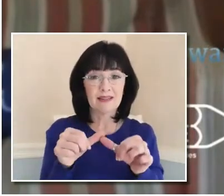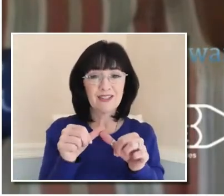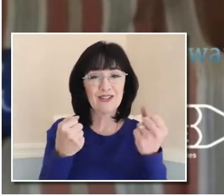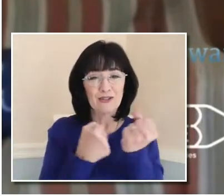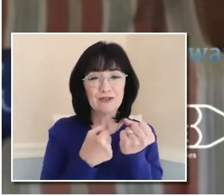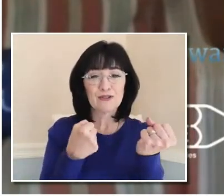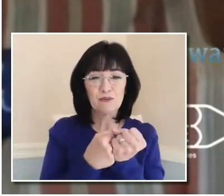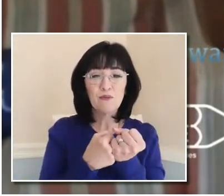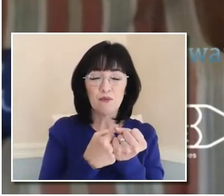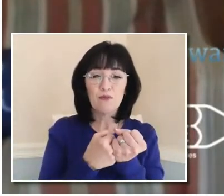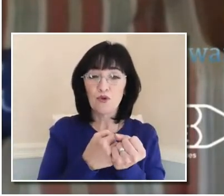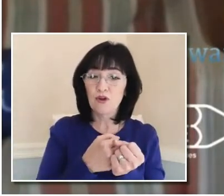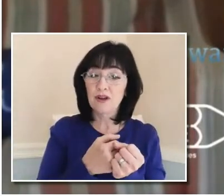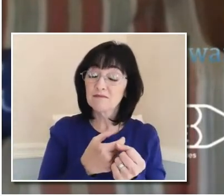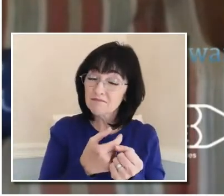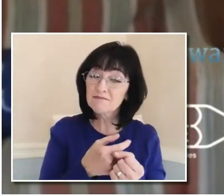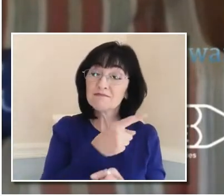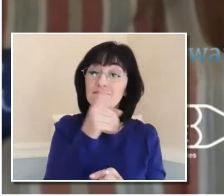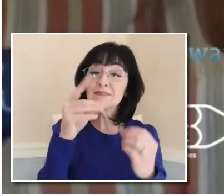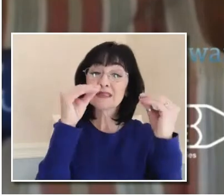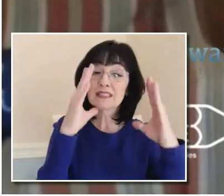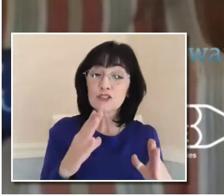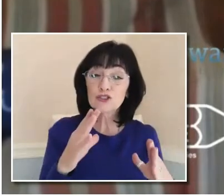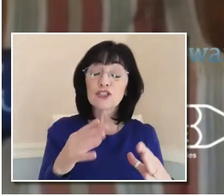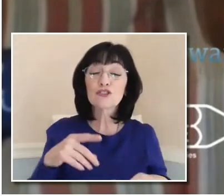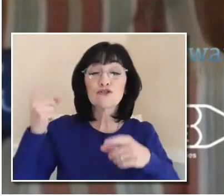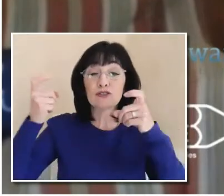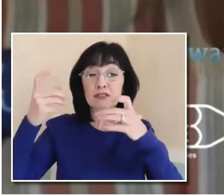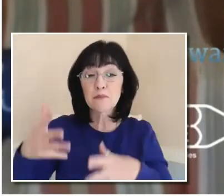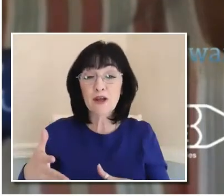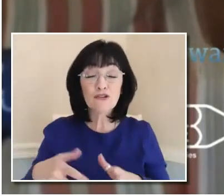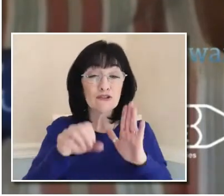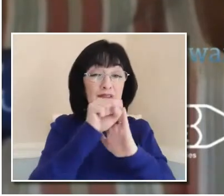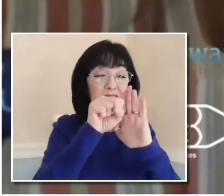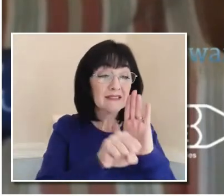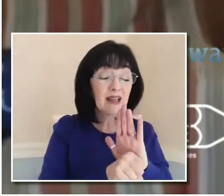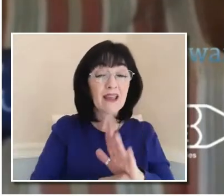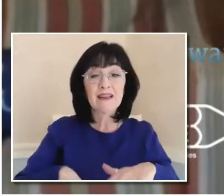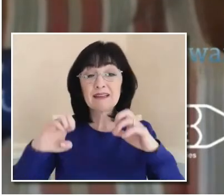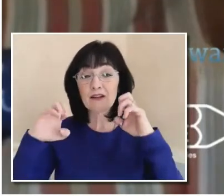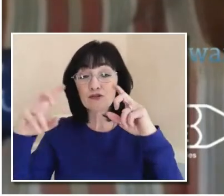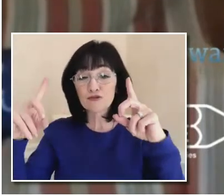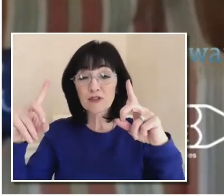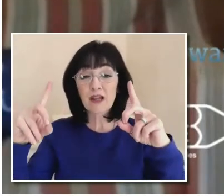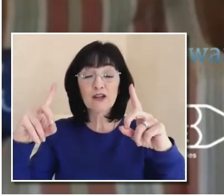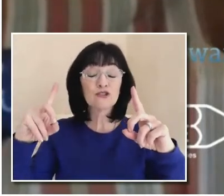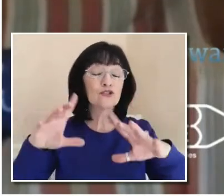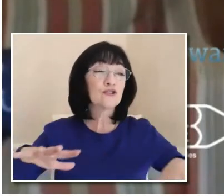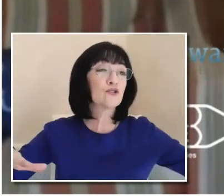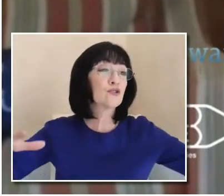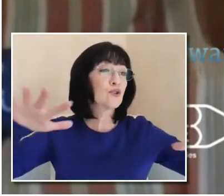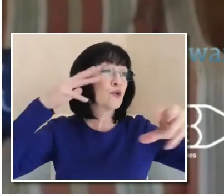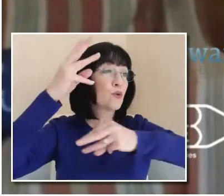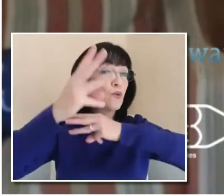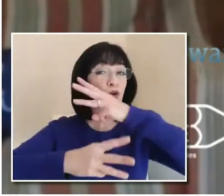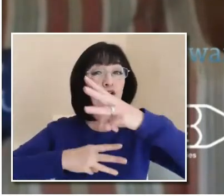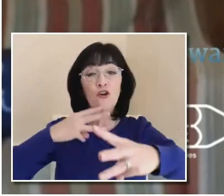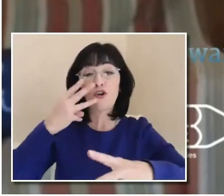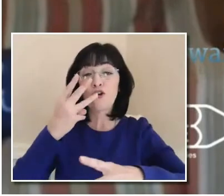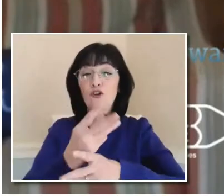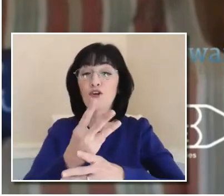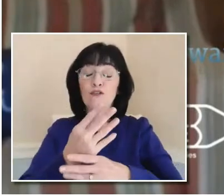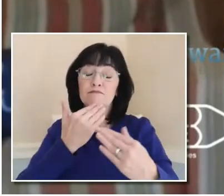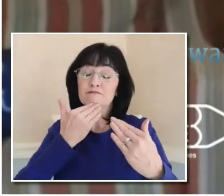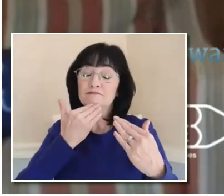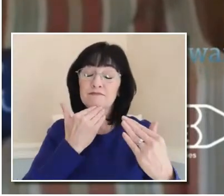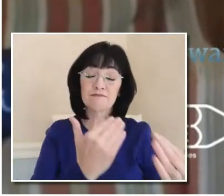to the teachers, to the administrators, to the state, to the education world in general, we are just indebted. It's been a tough ride